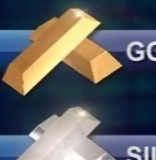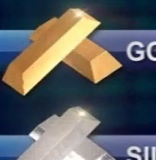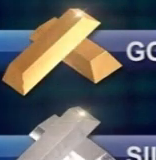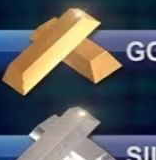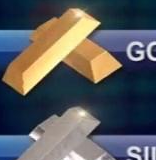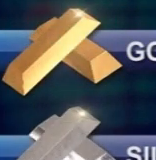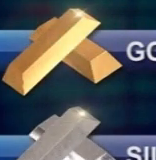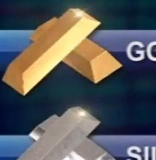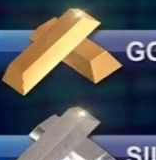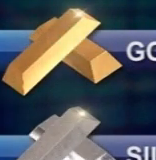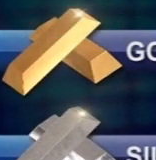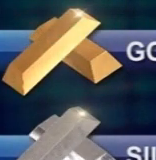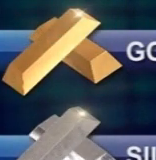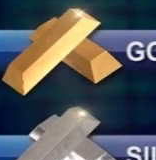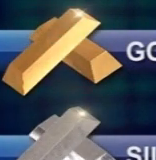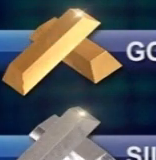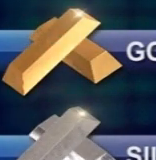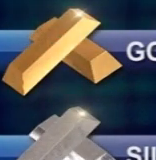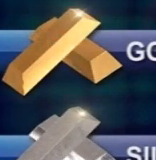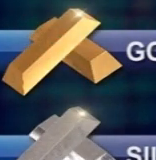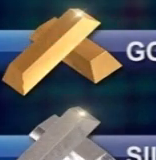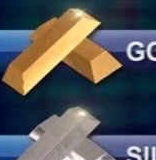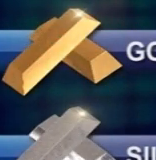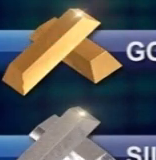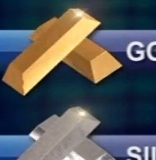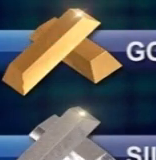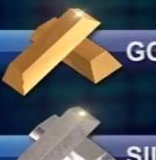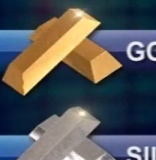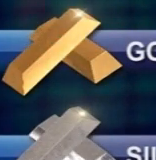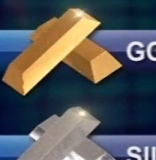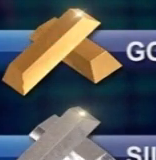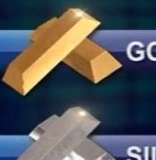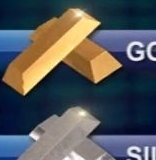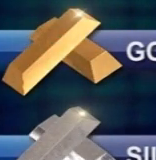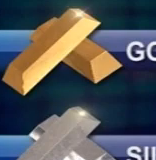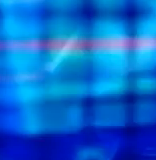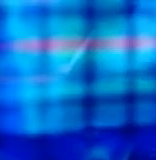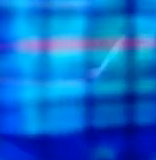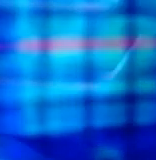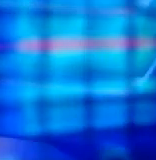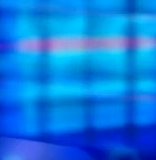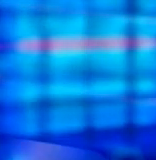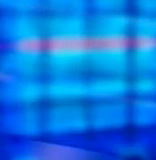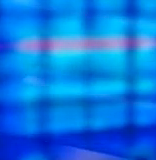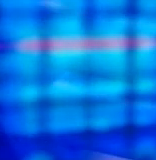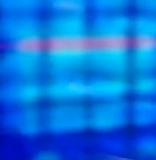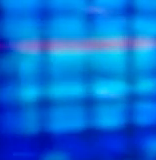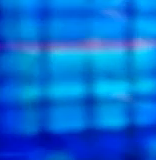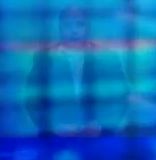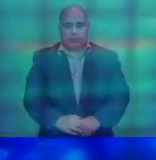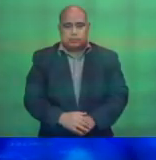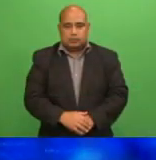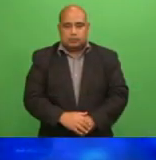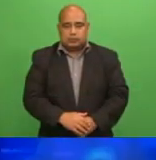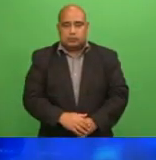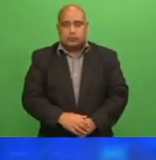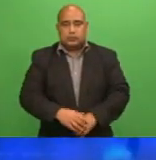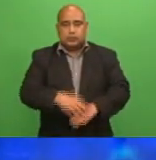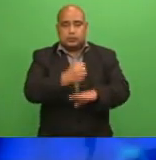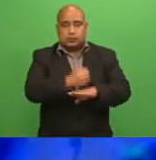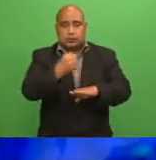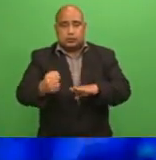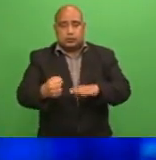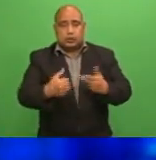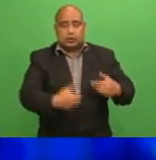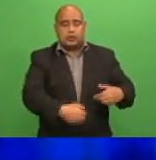$1,768 per ounce and silver closed down at $17.94 an ounce. The government is committed to bolstering